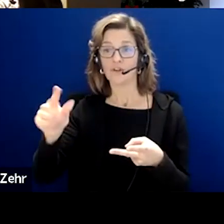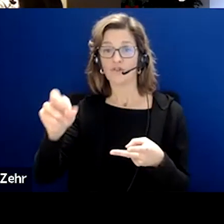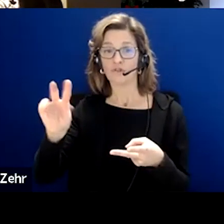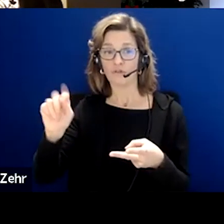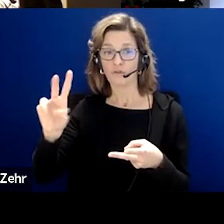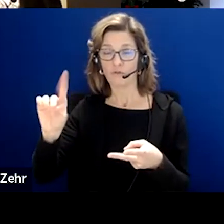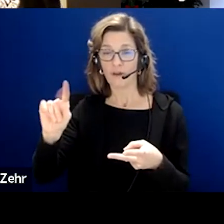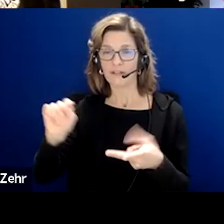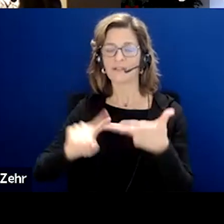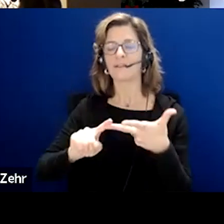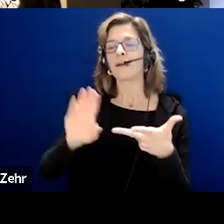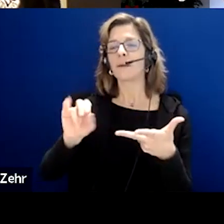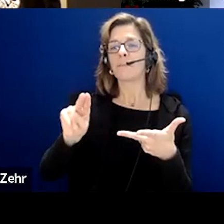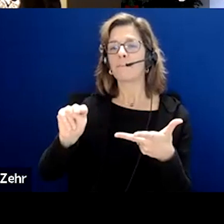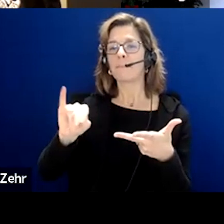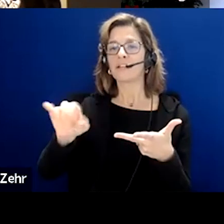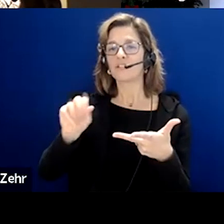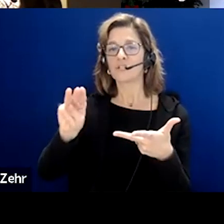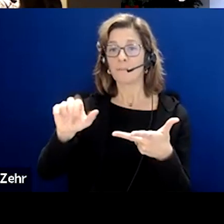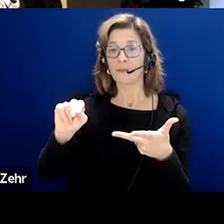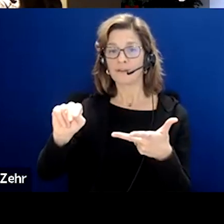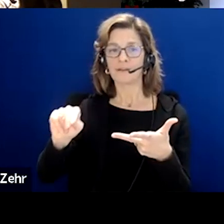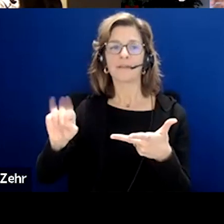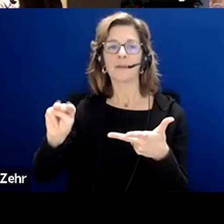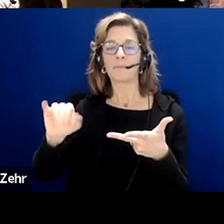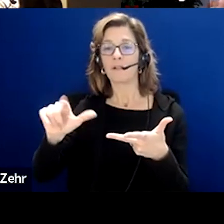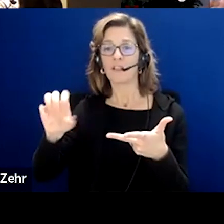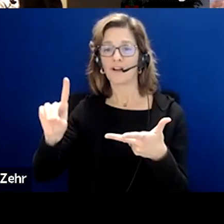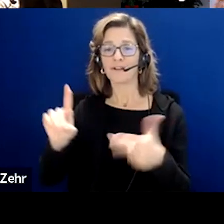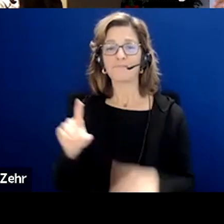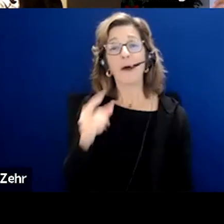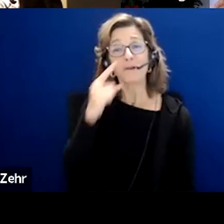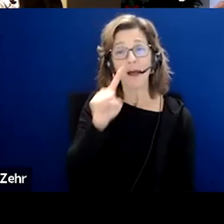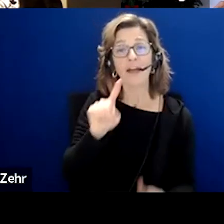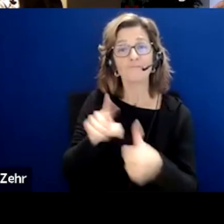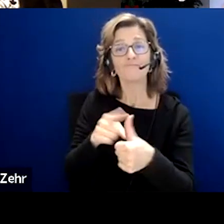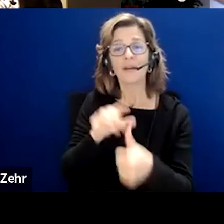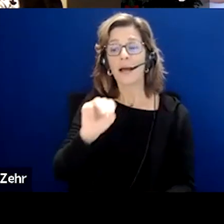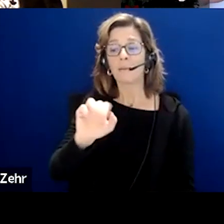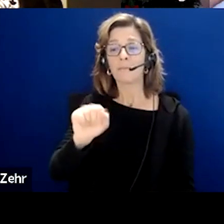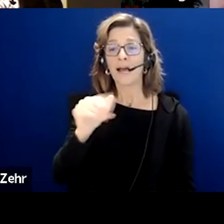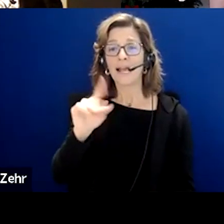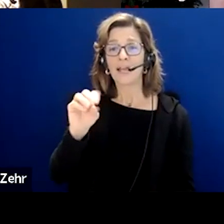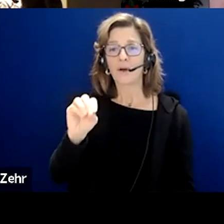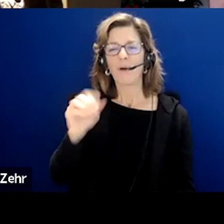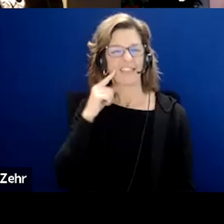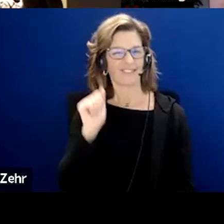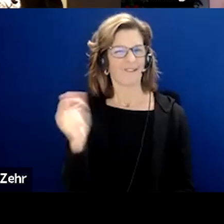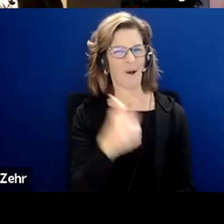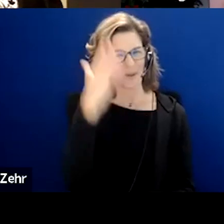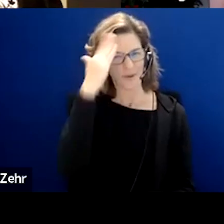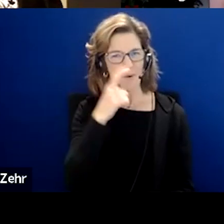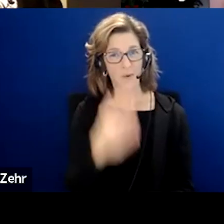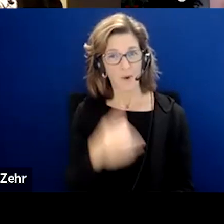Mahadeo, can you introduce yourself to the, one or two people who don't know who you are already? Hi, everybody.